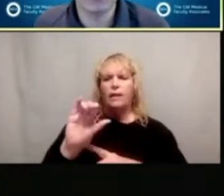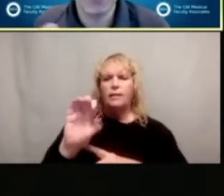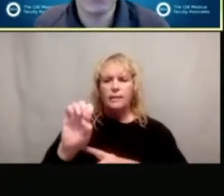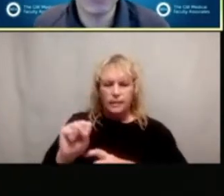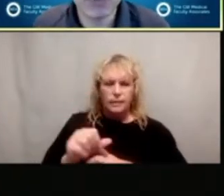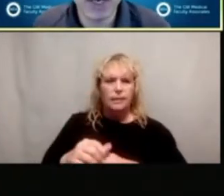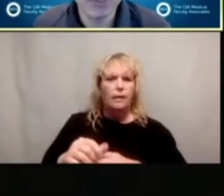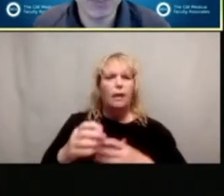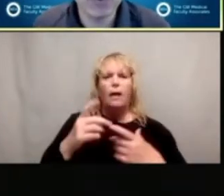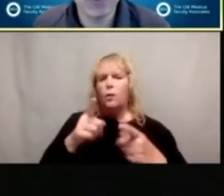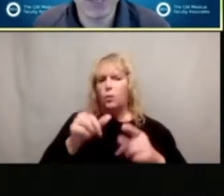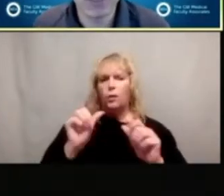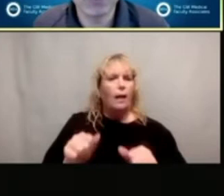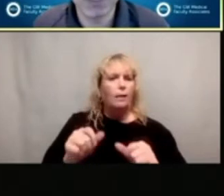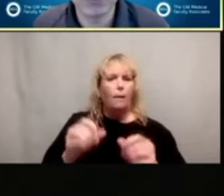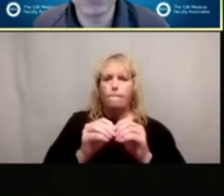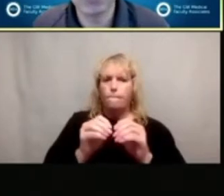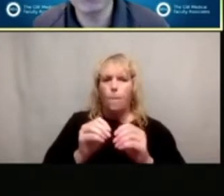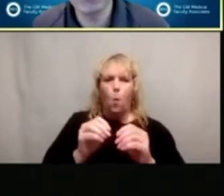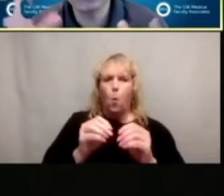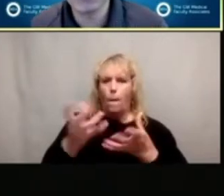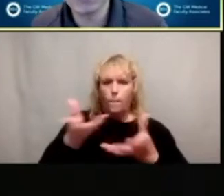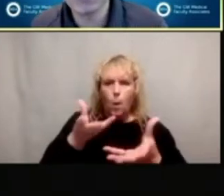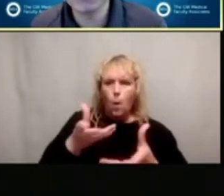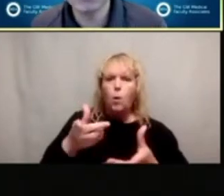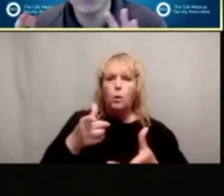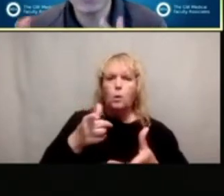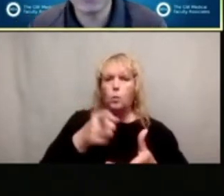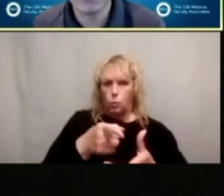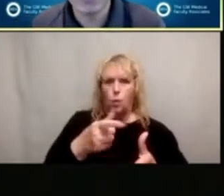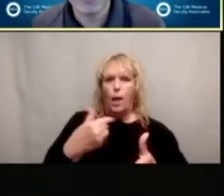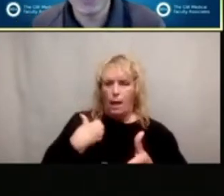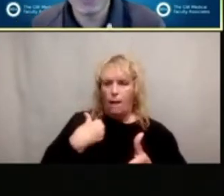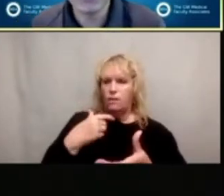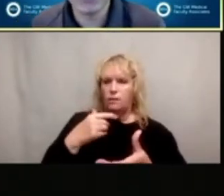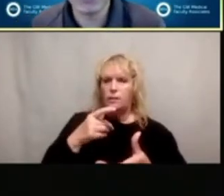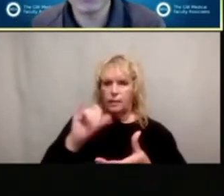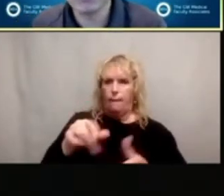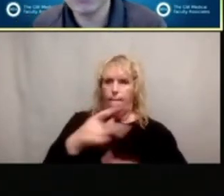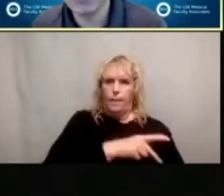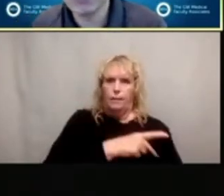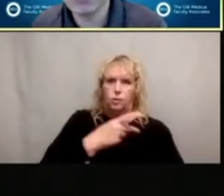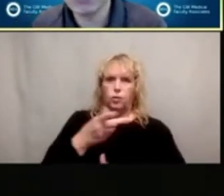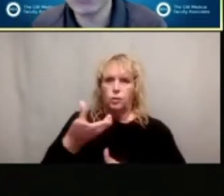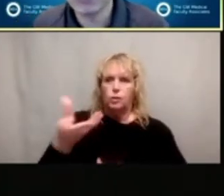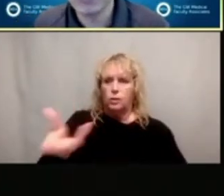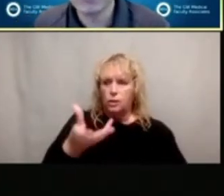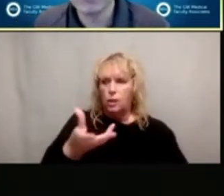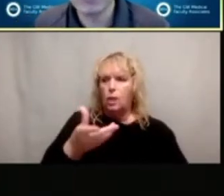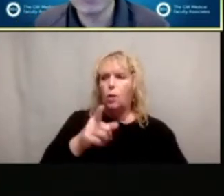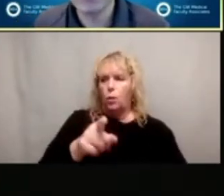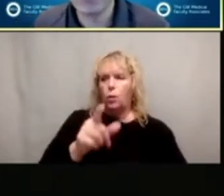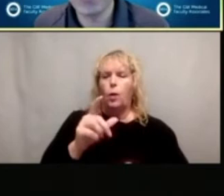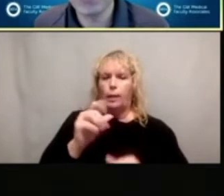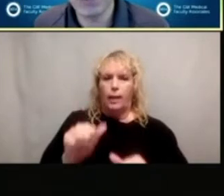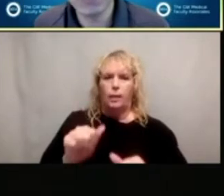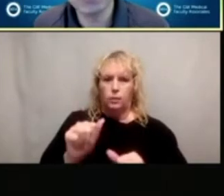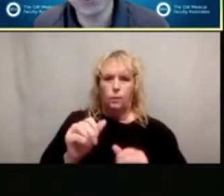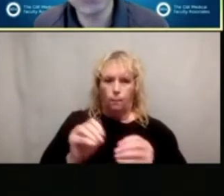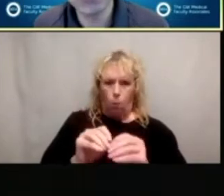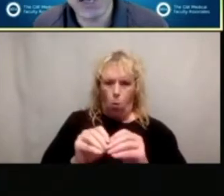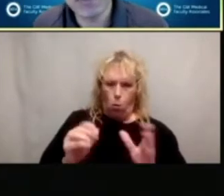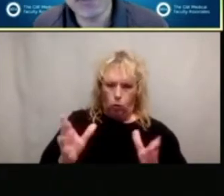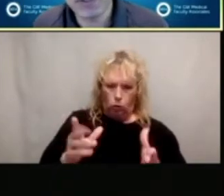promoting this at every visit, every time you interact with the patient. So once you've gone through that content, you know how to educate your end user. You need to keep promoting it,